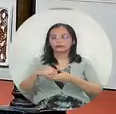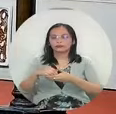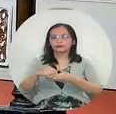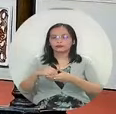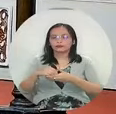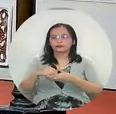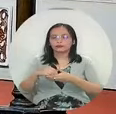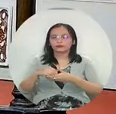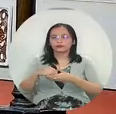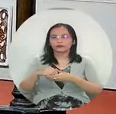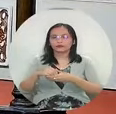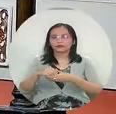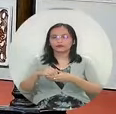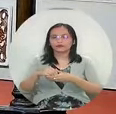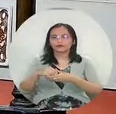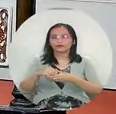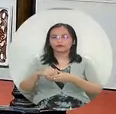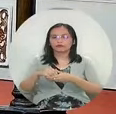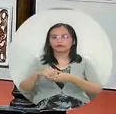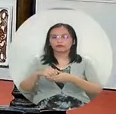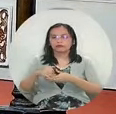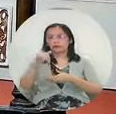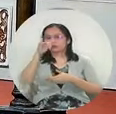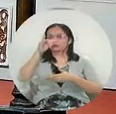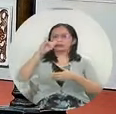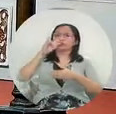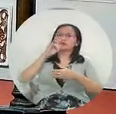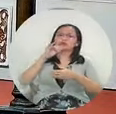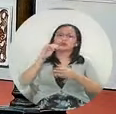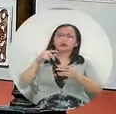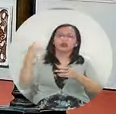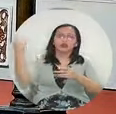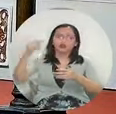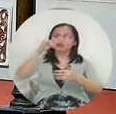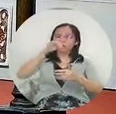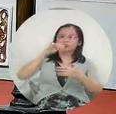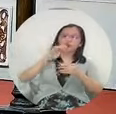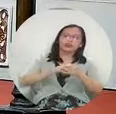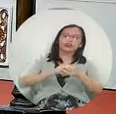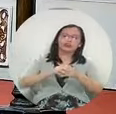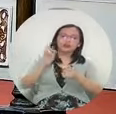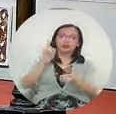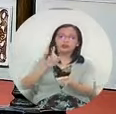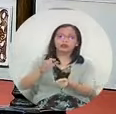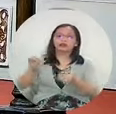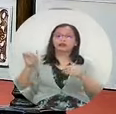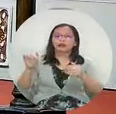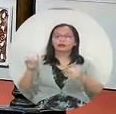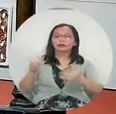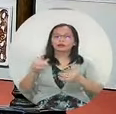can treat a drunkard and make him healthy and strong, but he will die and go to hell.